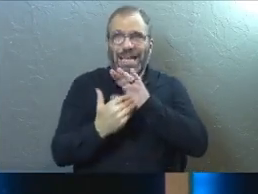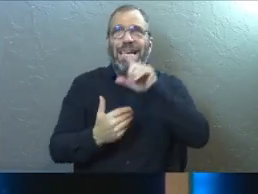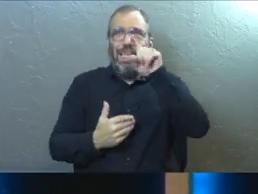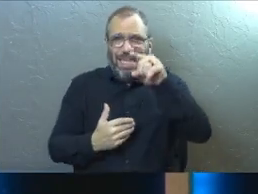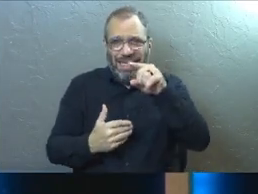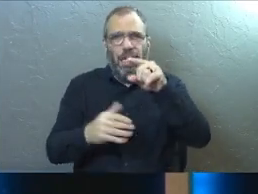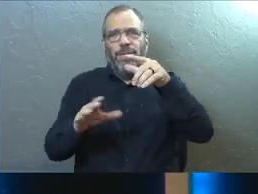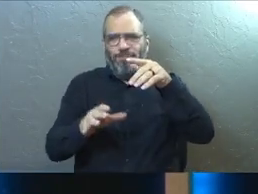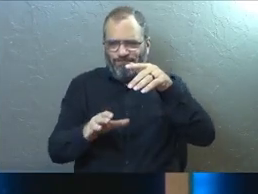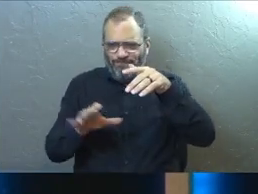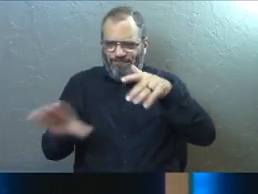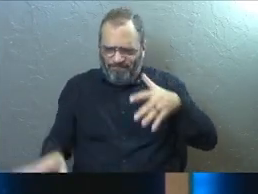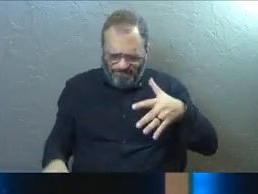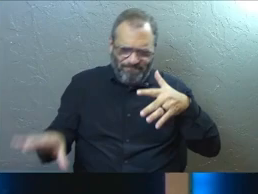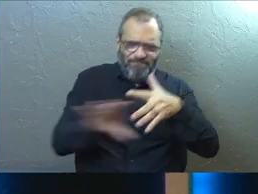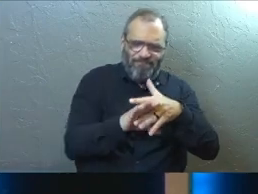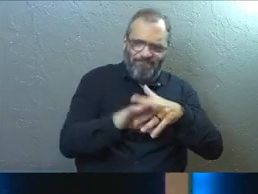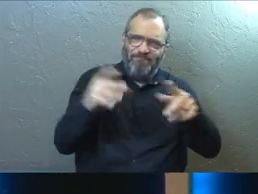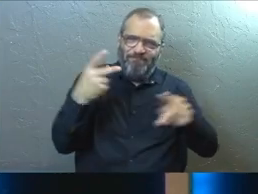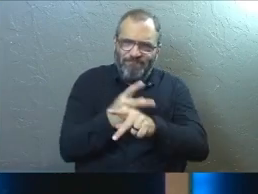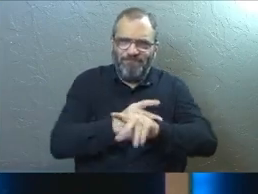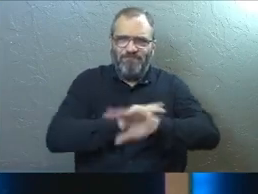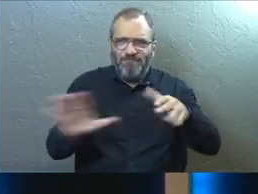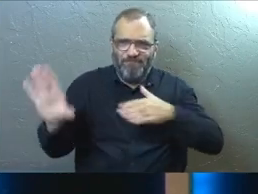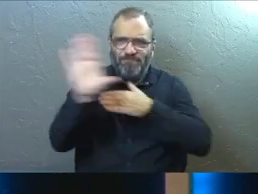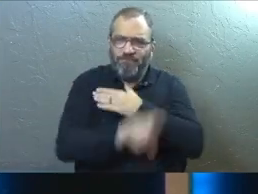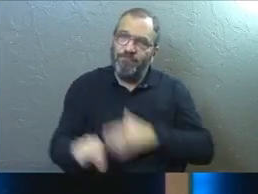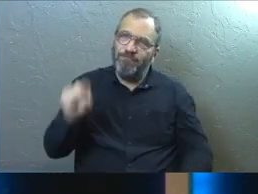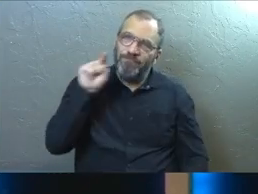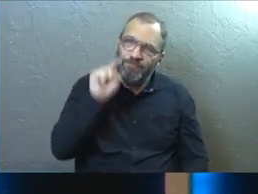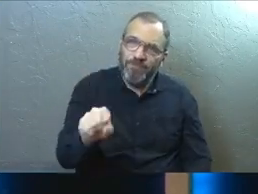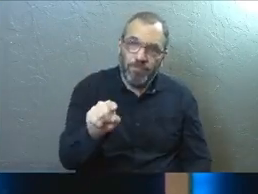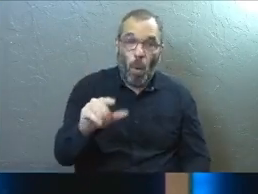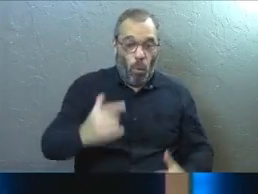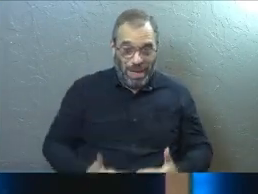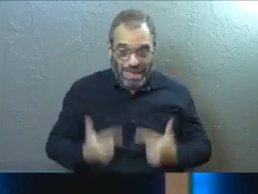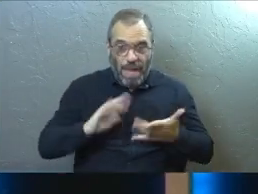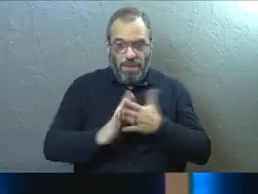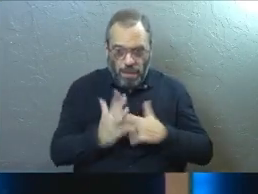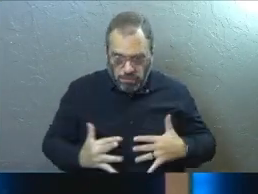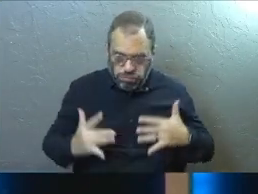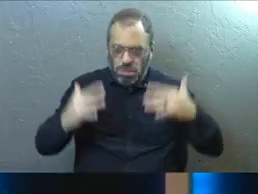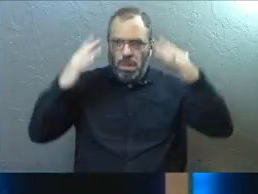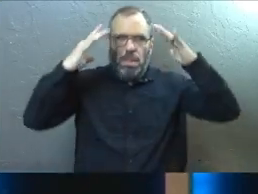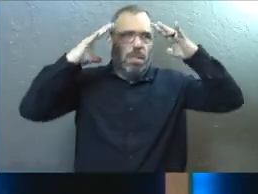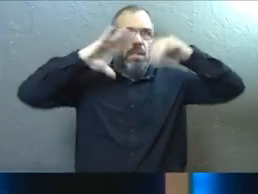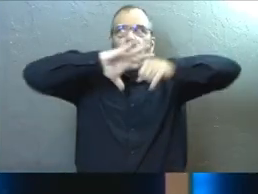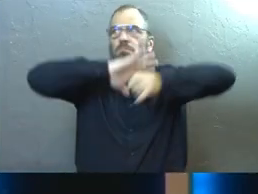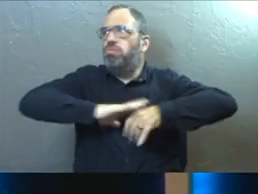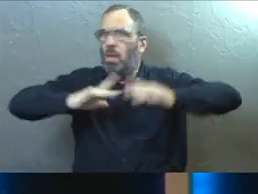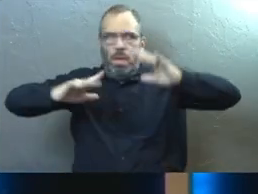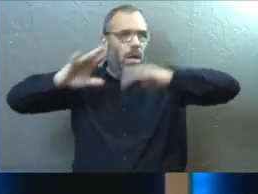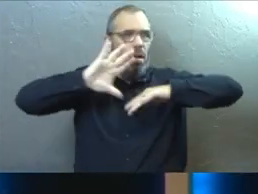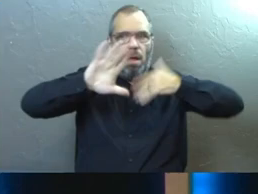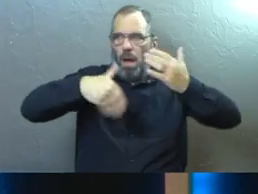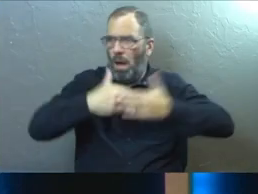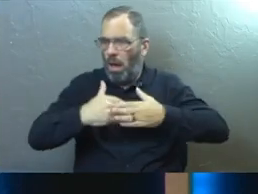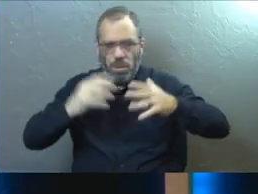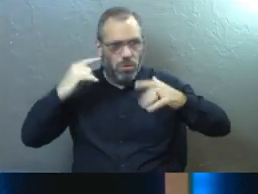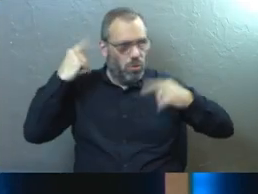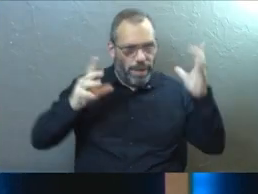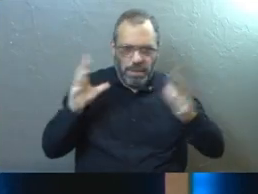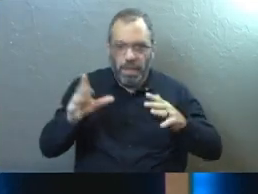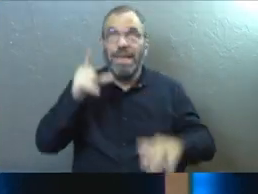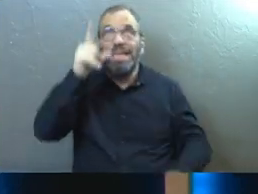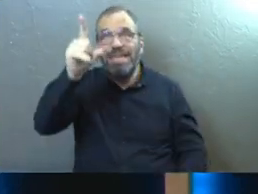he steps in. He intervenes and he protects us. When life gets crazy, when life gets out of hand, when things are nuts,